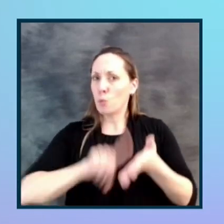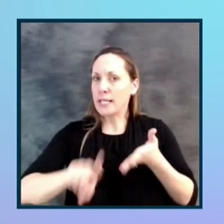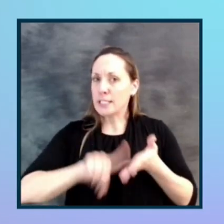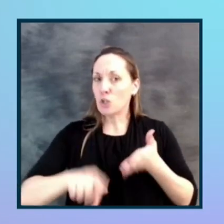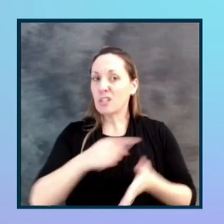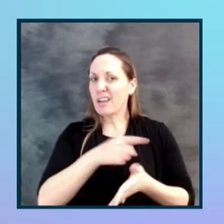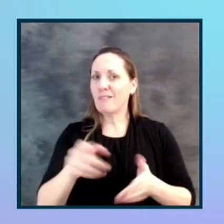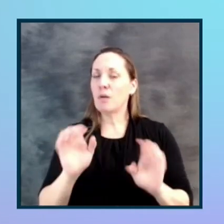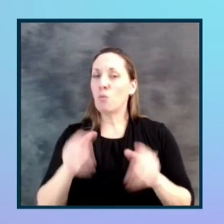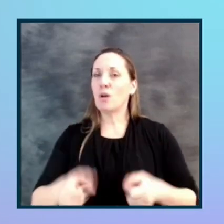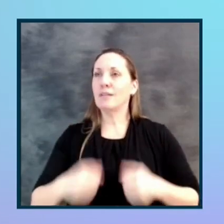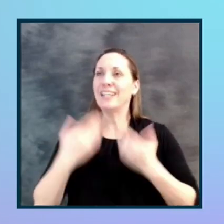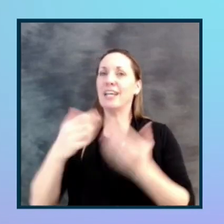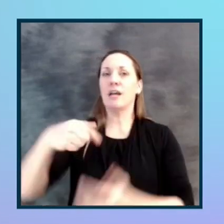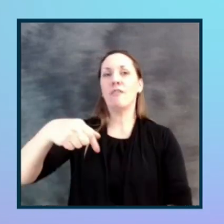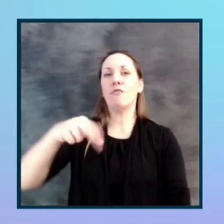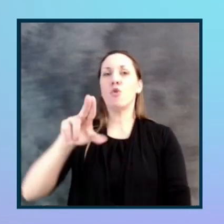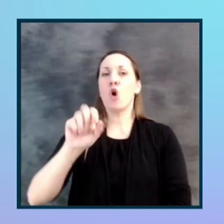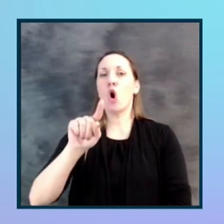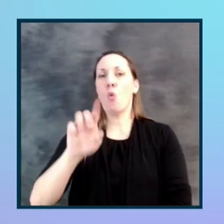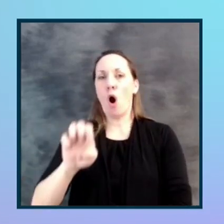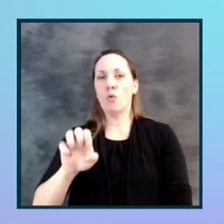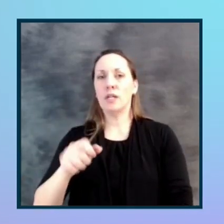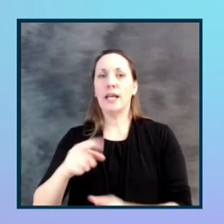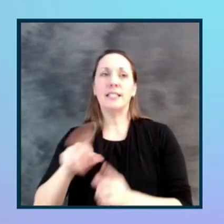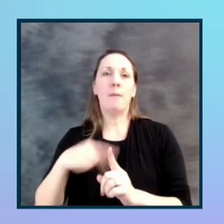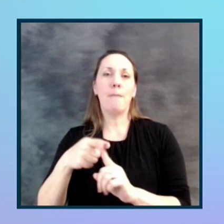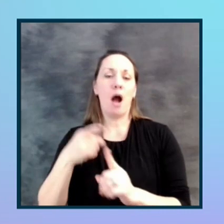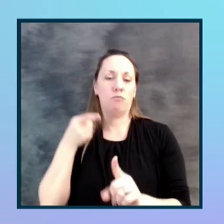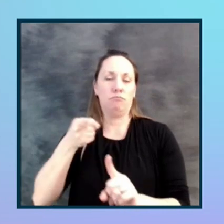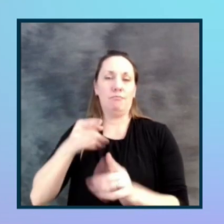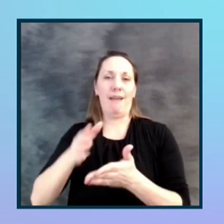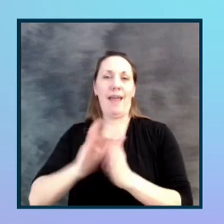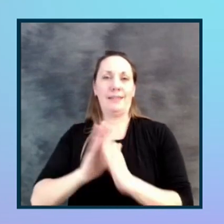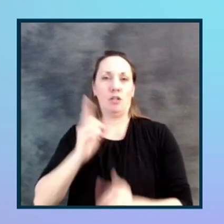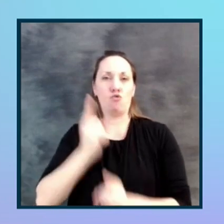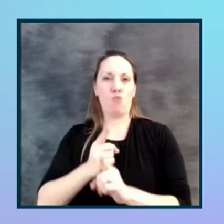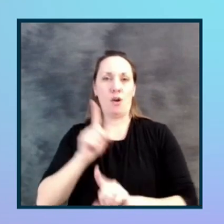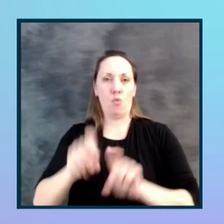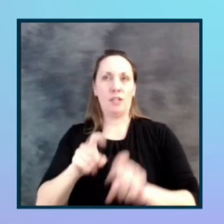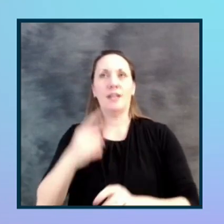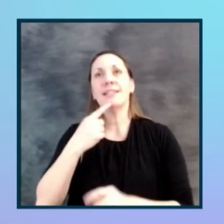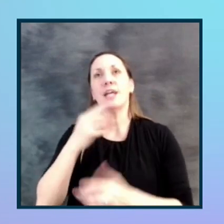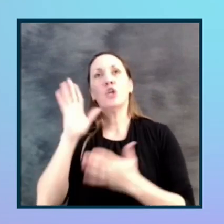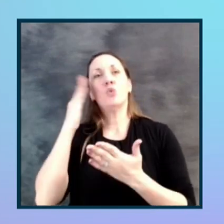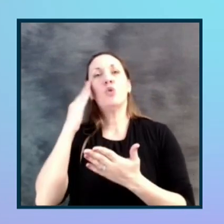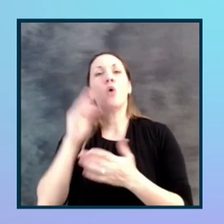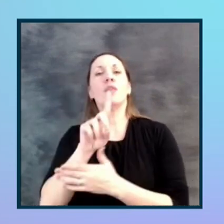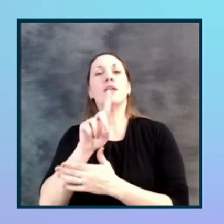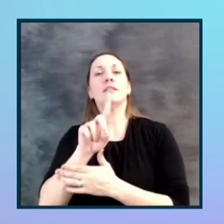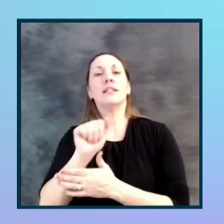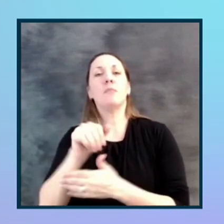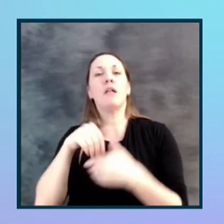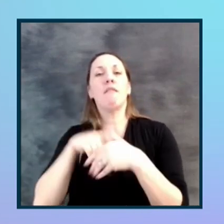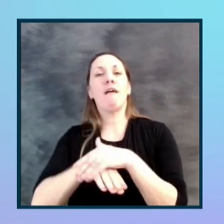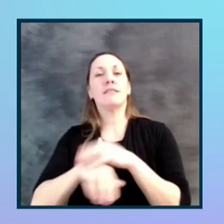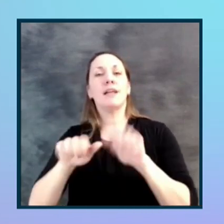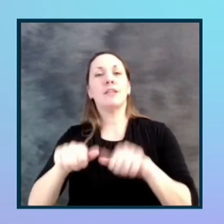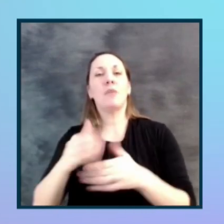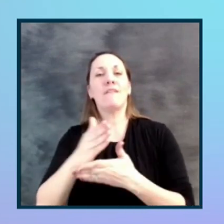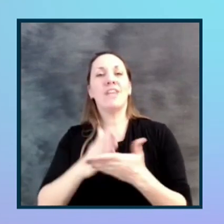about asking the right questions to really, let's say that there is an accessibility feature you want to get quotes about. Talking to those